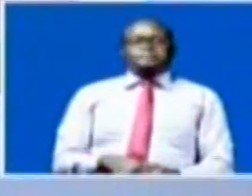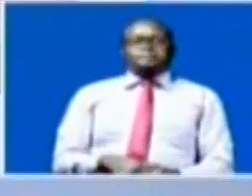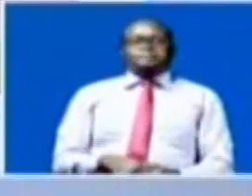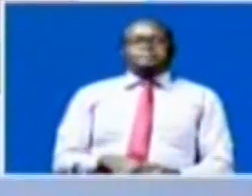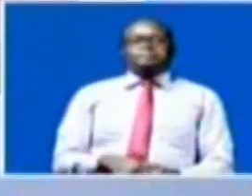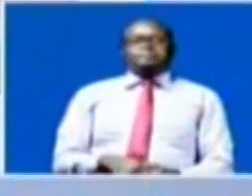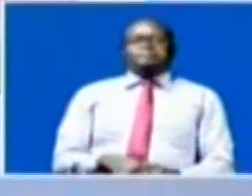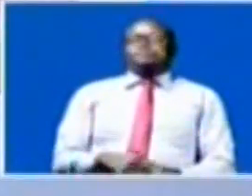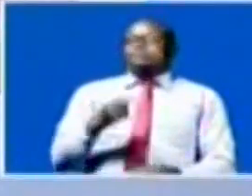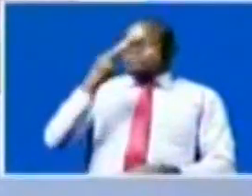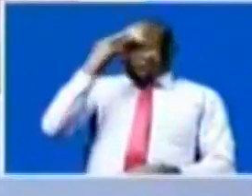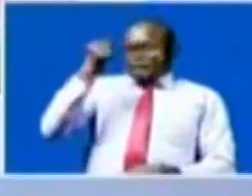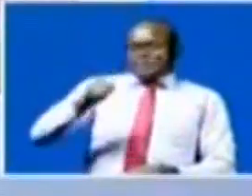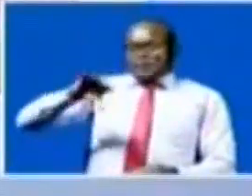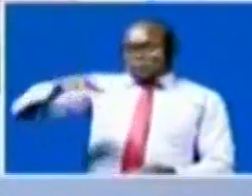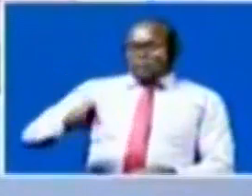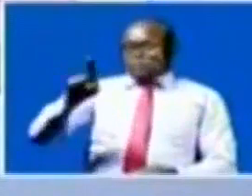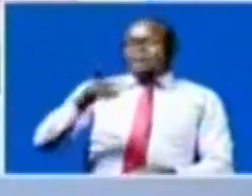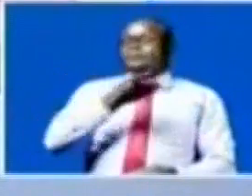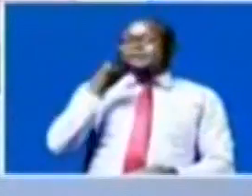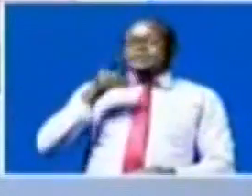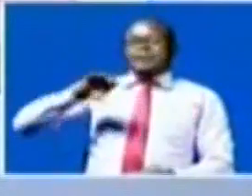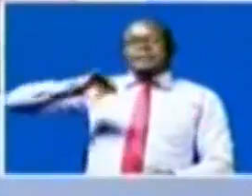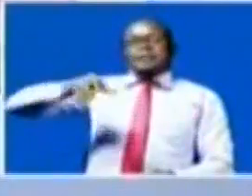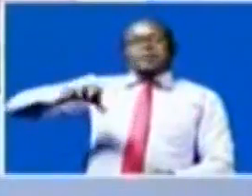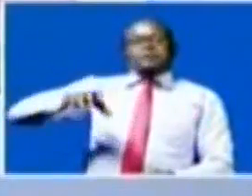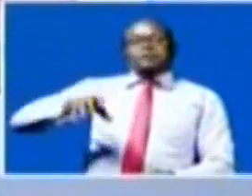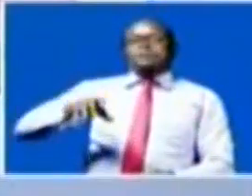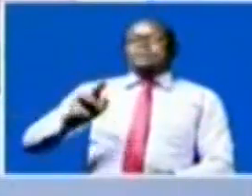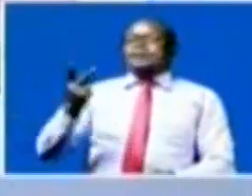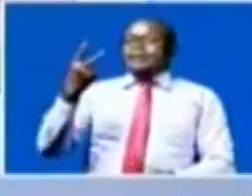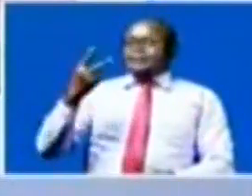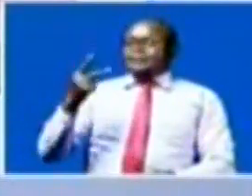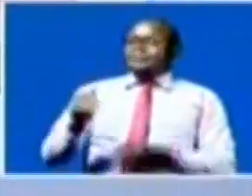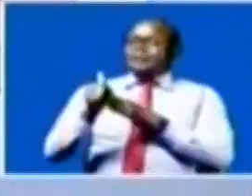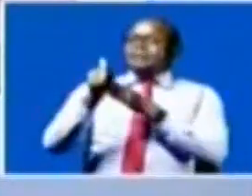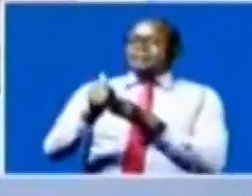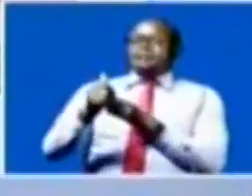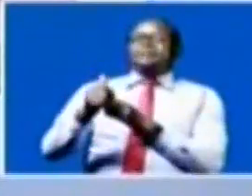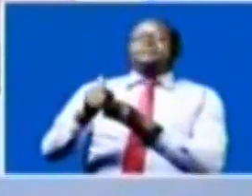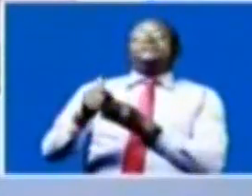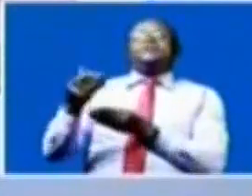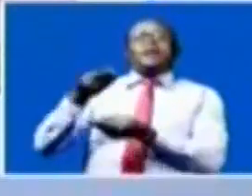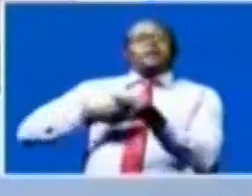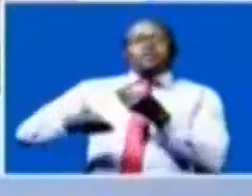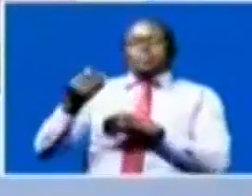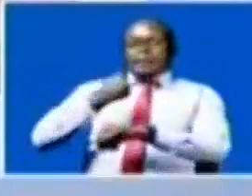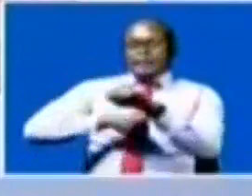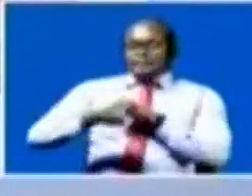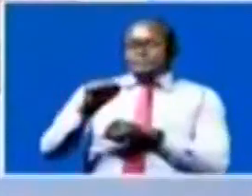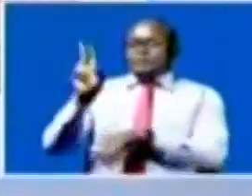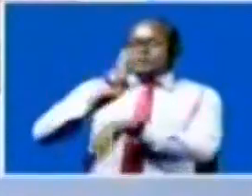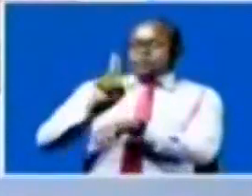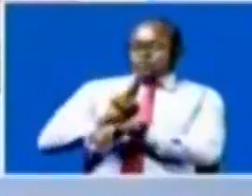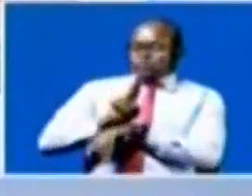the farms now, Kajiado County is one of the dry counties in the country and the leading economic activities, pastoralism, and tucked in